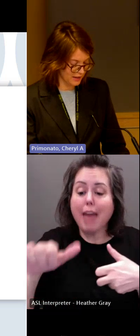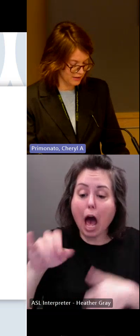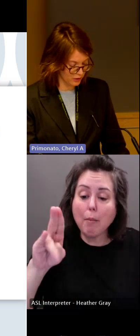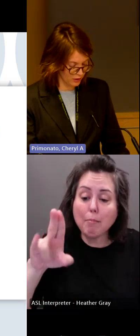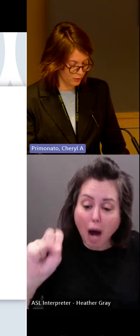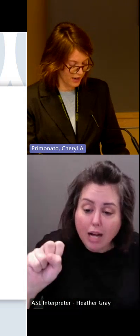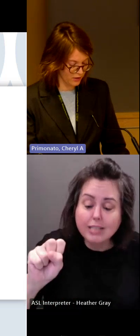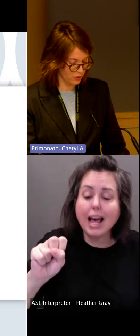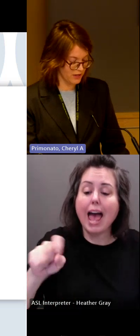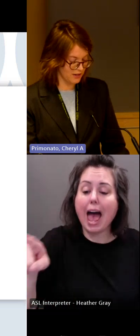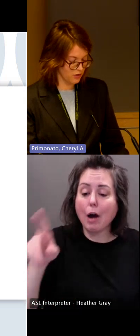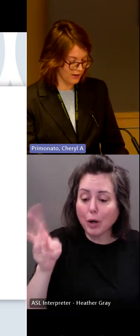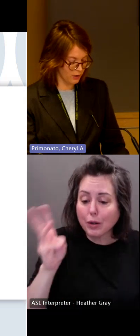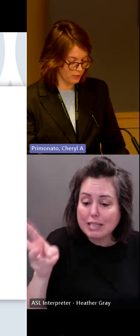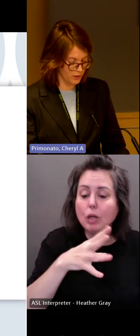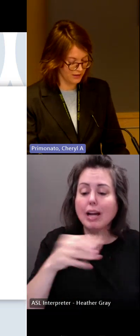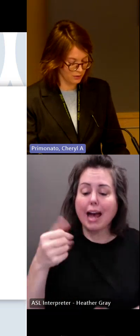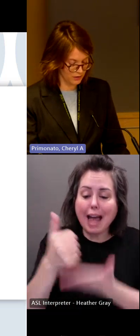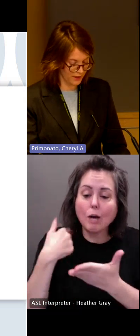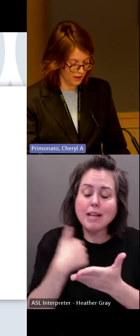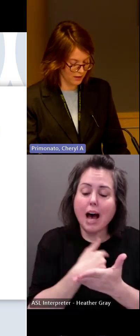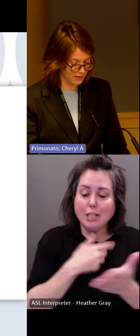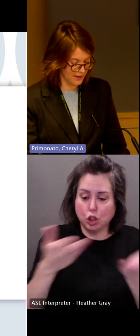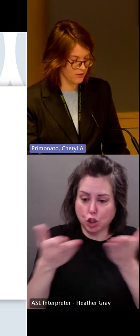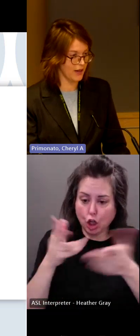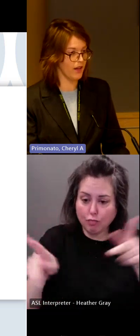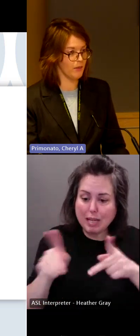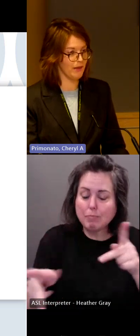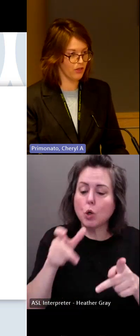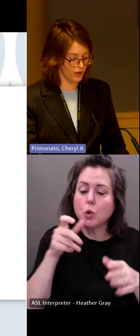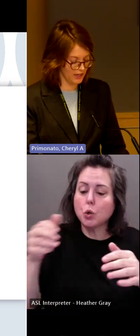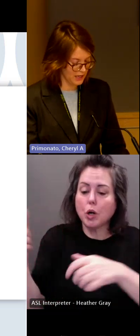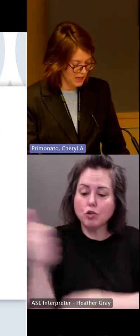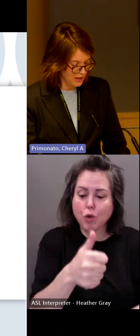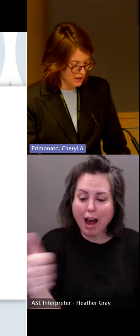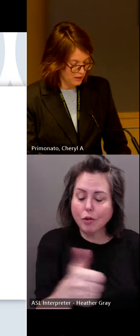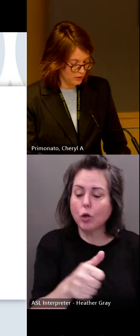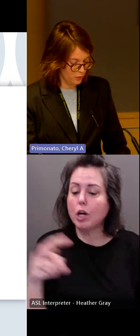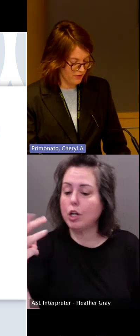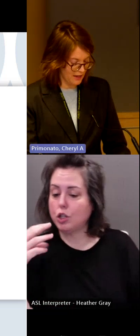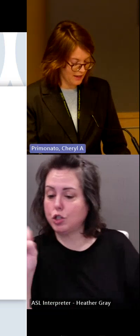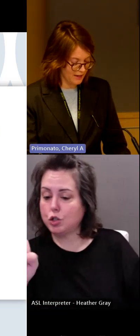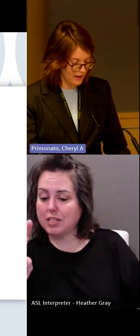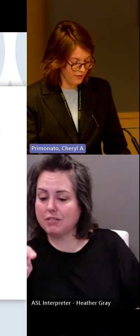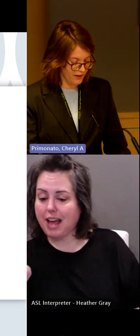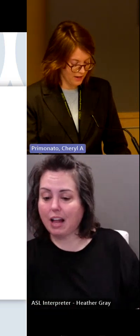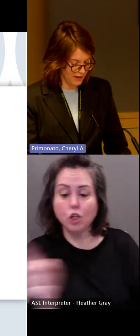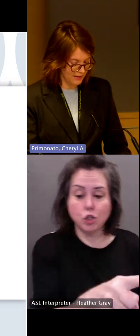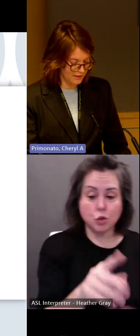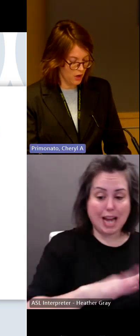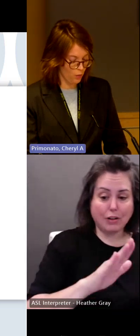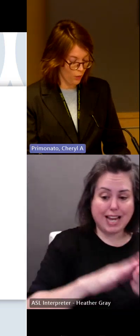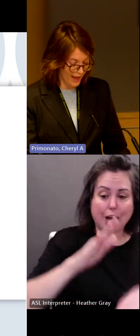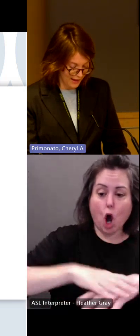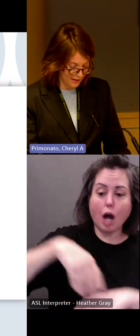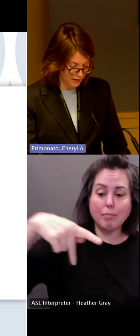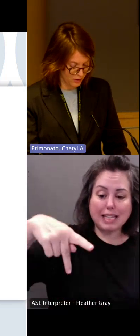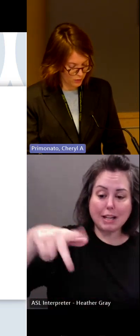and it serves riders who need to travel between Swissvale to downtown on the P3. So we've not yet